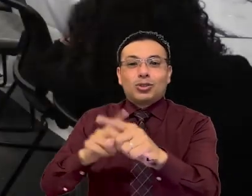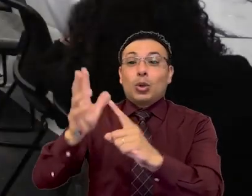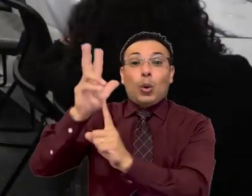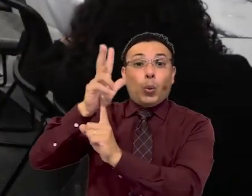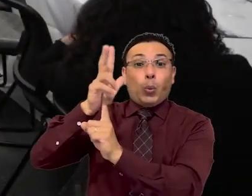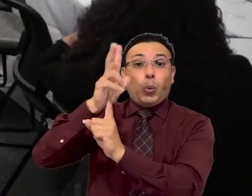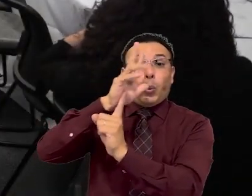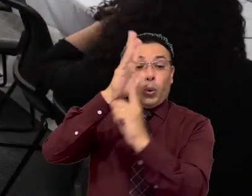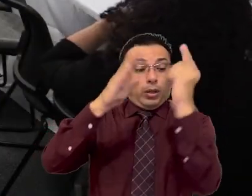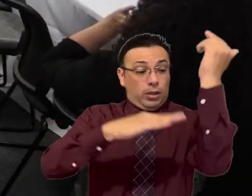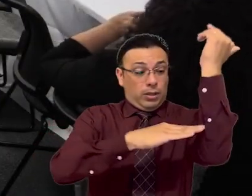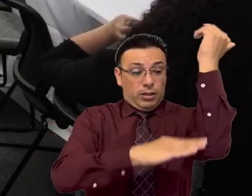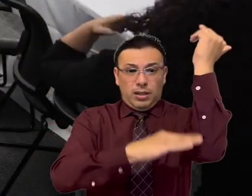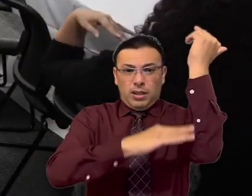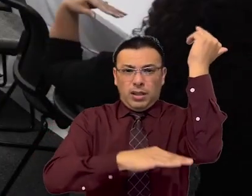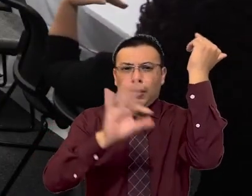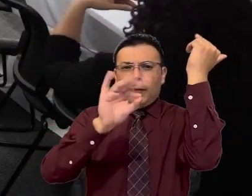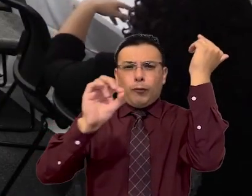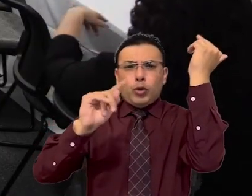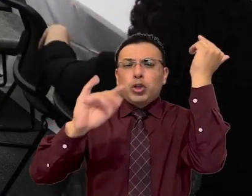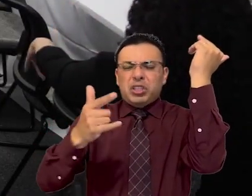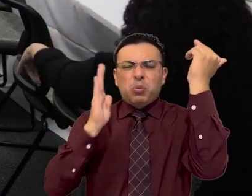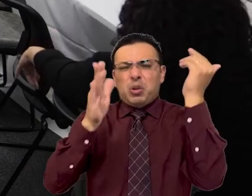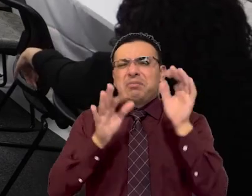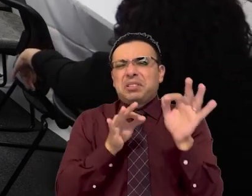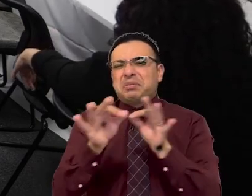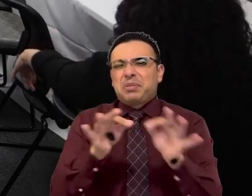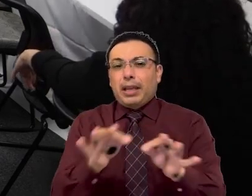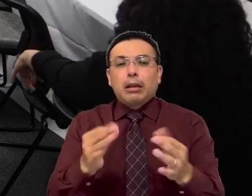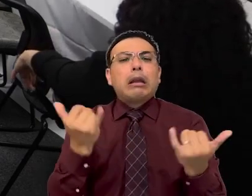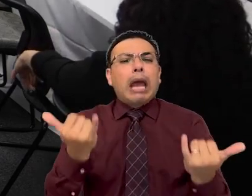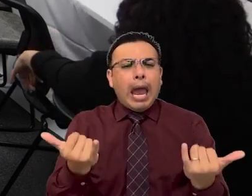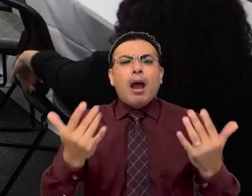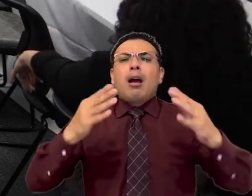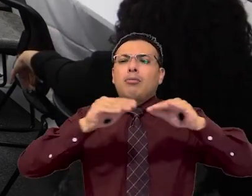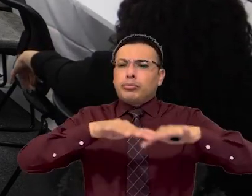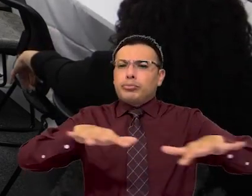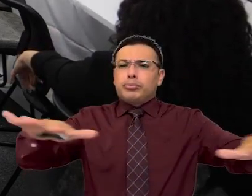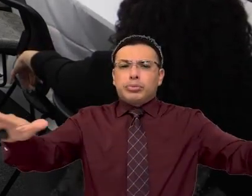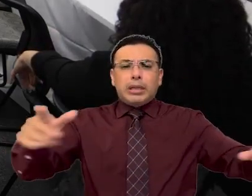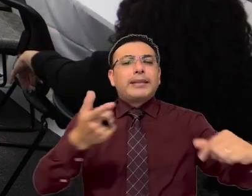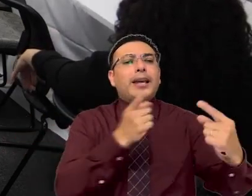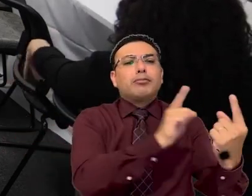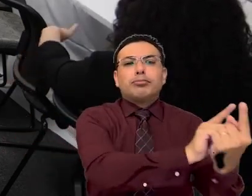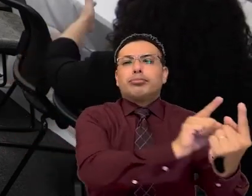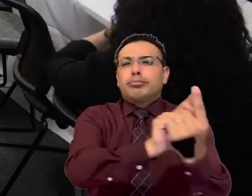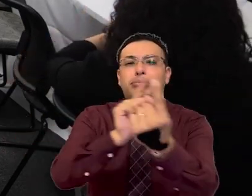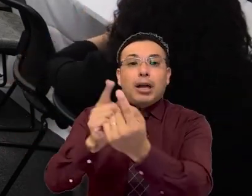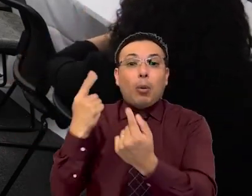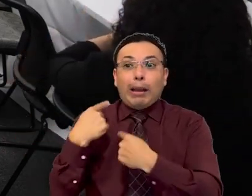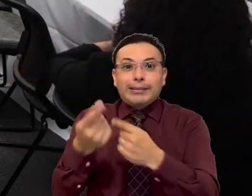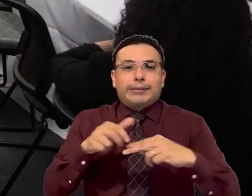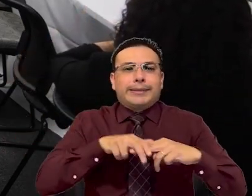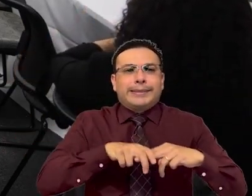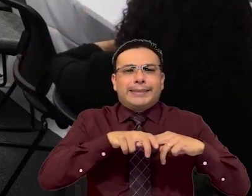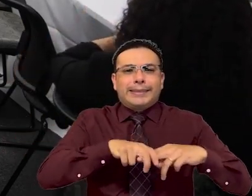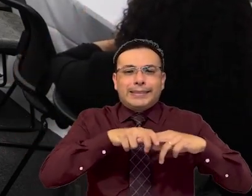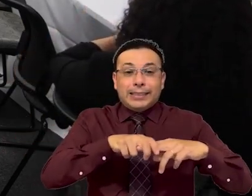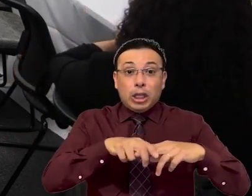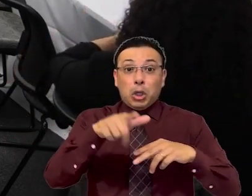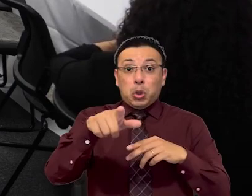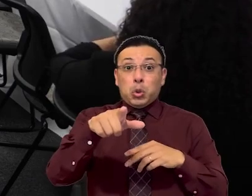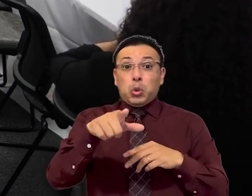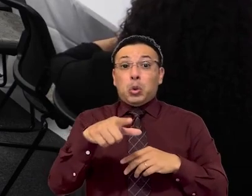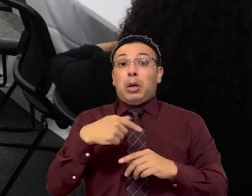Let's break up because I want to let everyone sort of wander around and free people from being trapped. I'm not evading the question. Thank you, everybody.